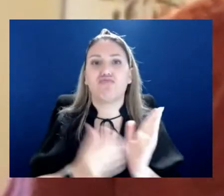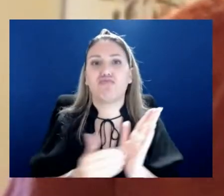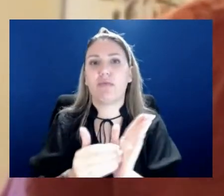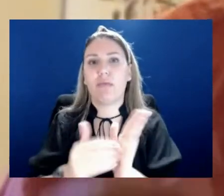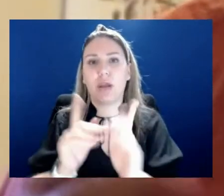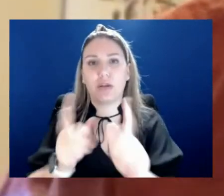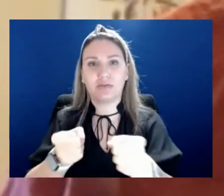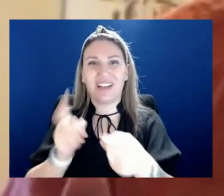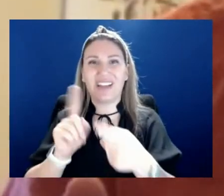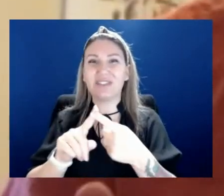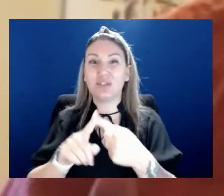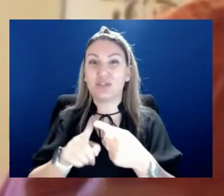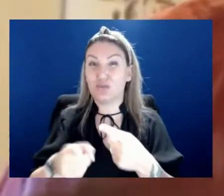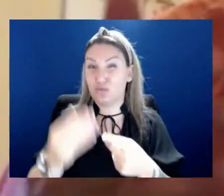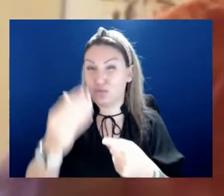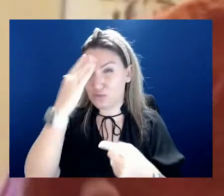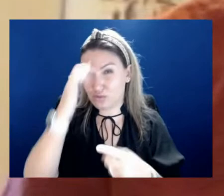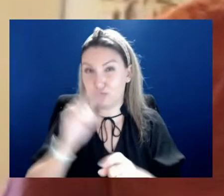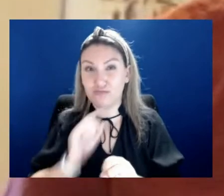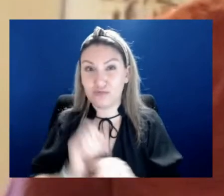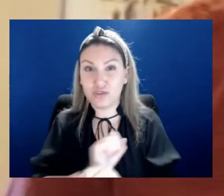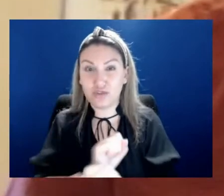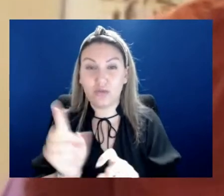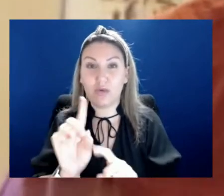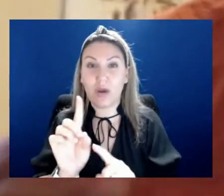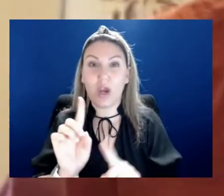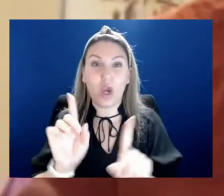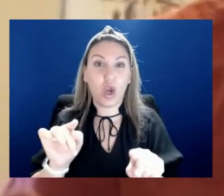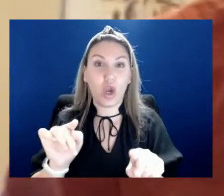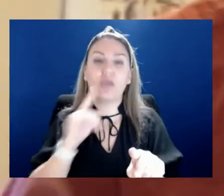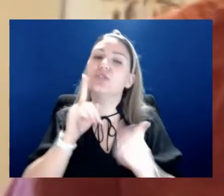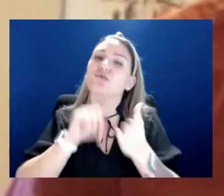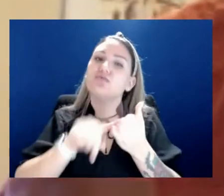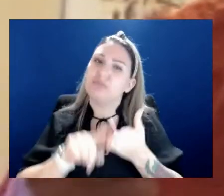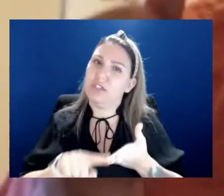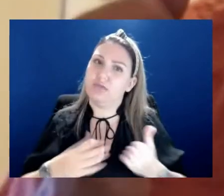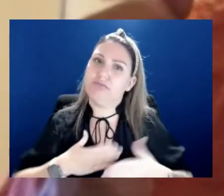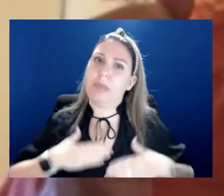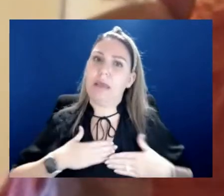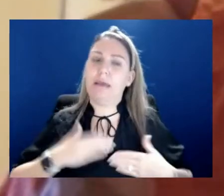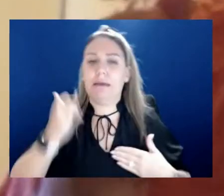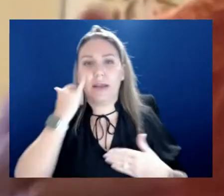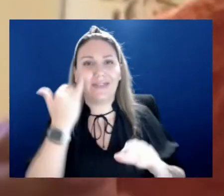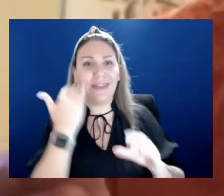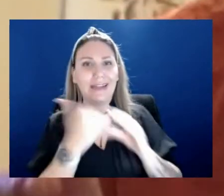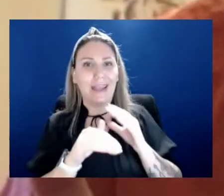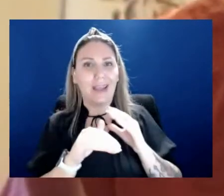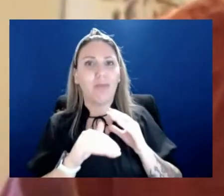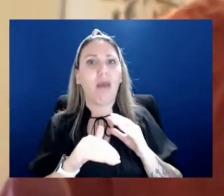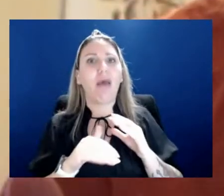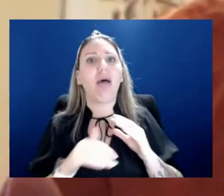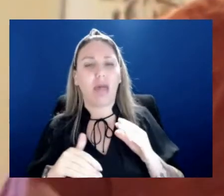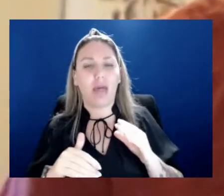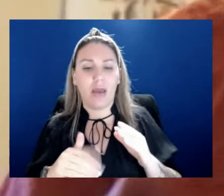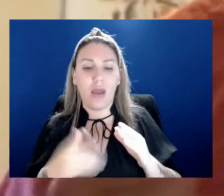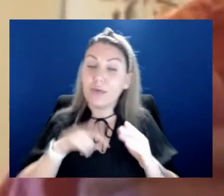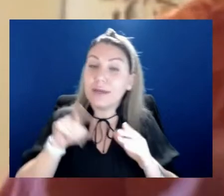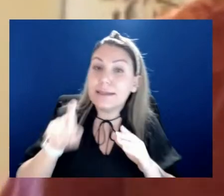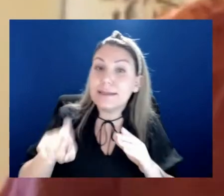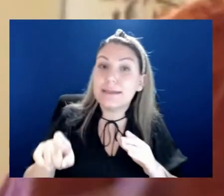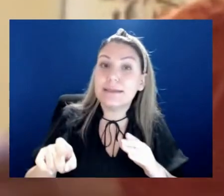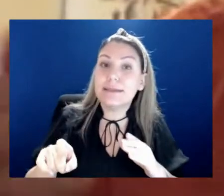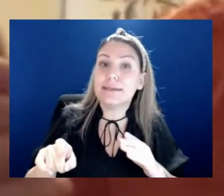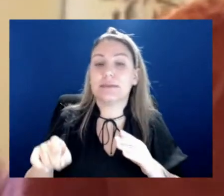going. And the best way to do that, just do some research. If you get an email that says, we need a donation to help Ukraine with